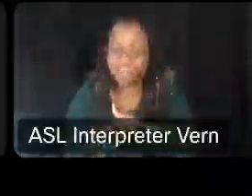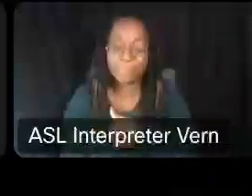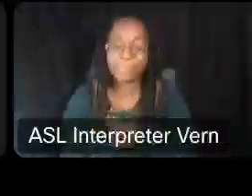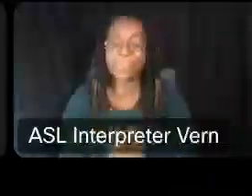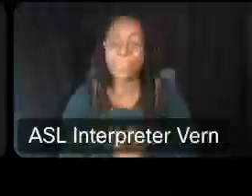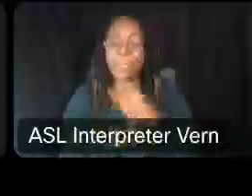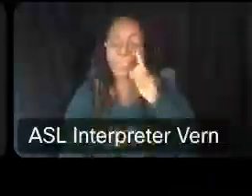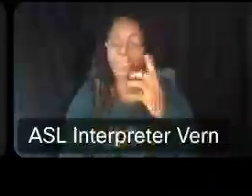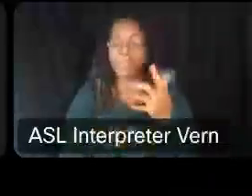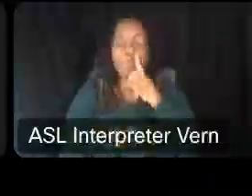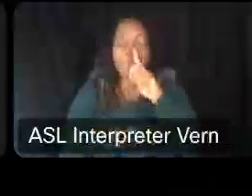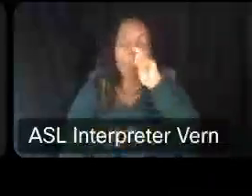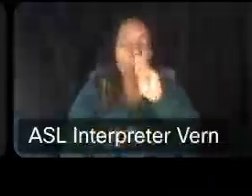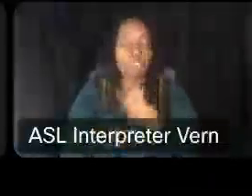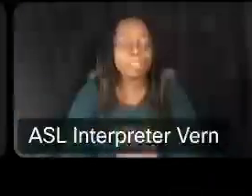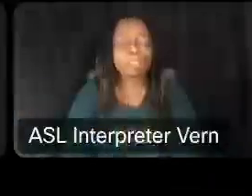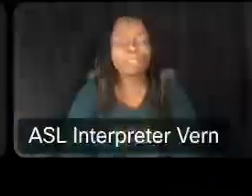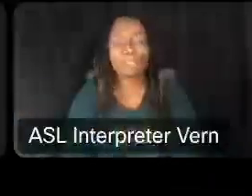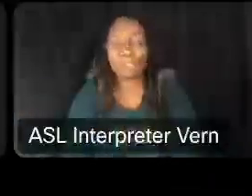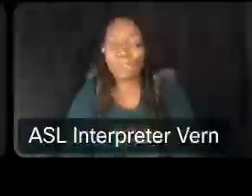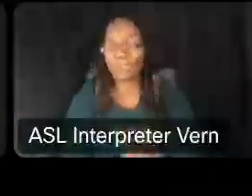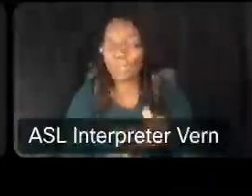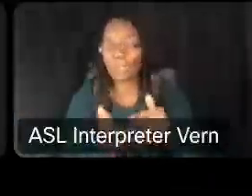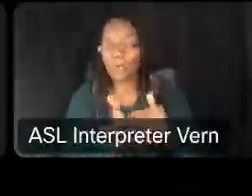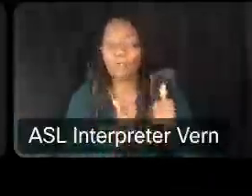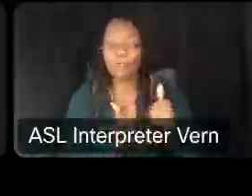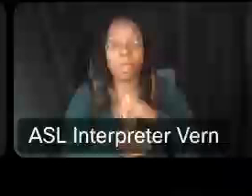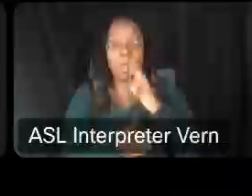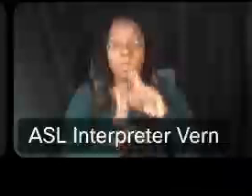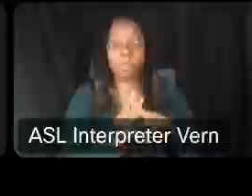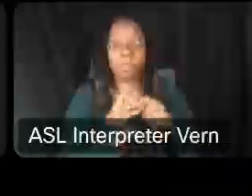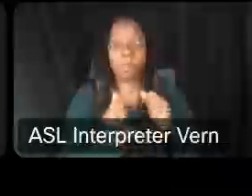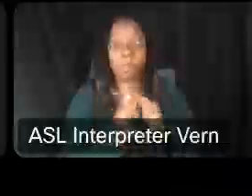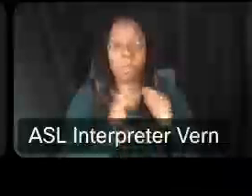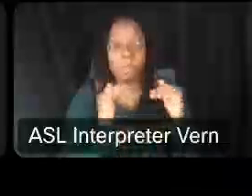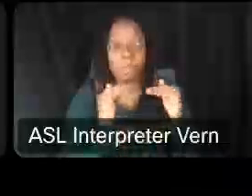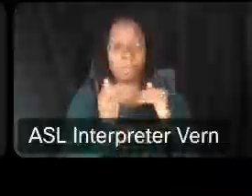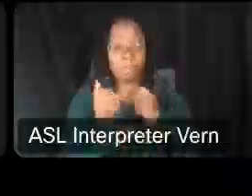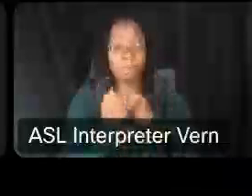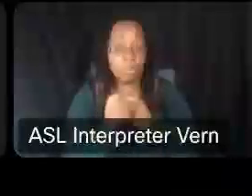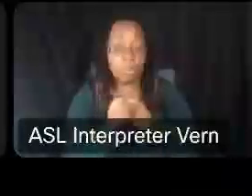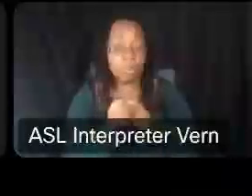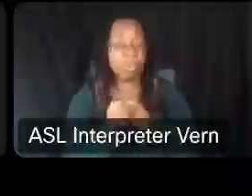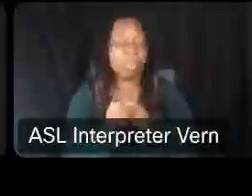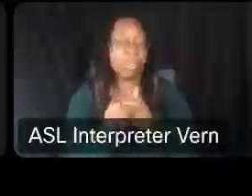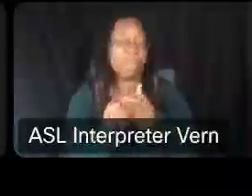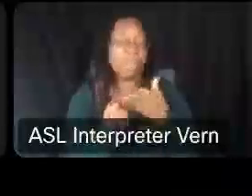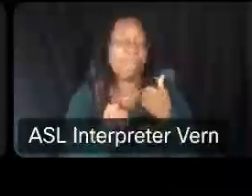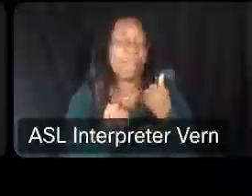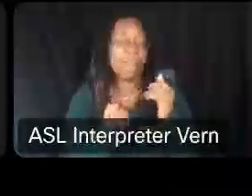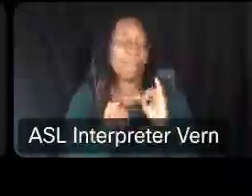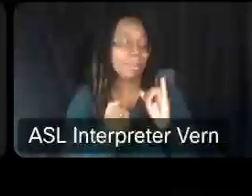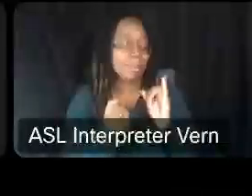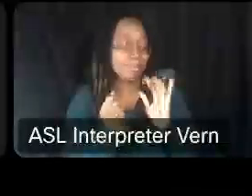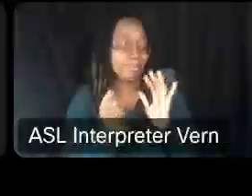is that very often when we're starting in peer support, there's a wish to just